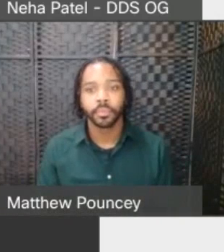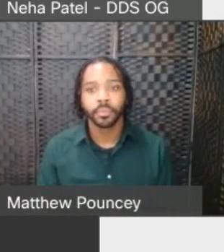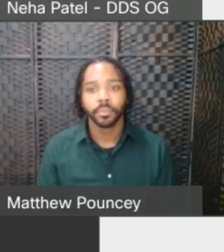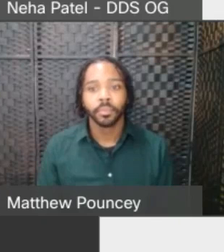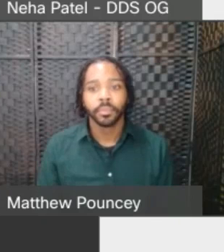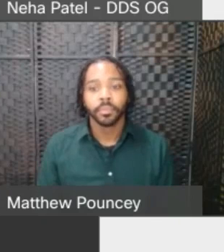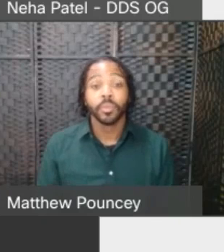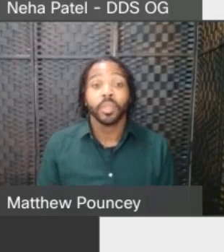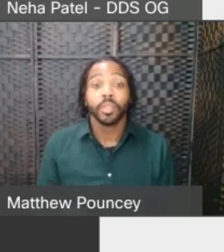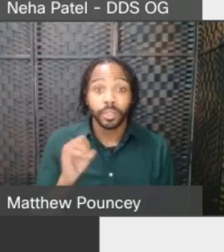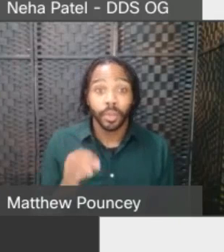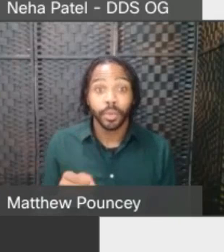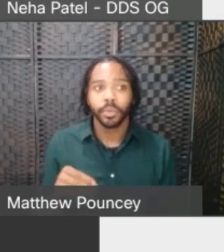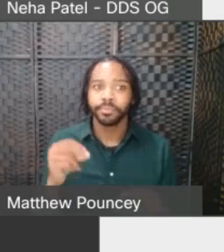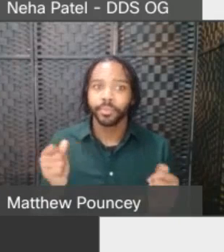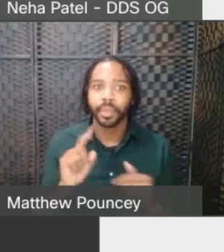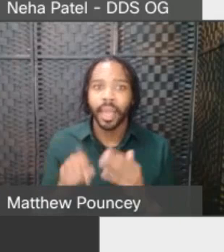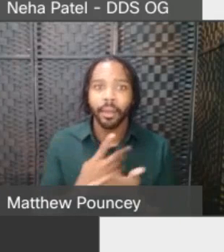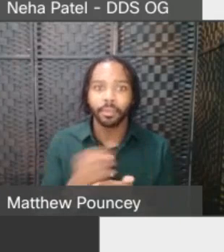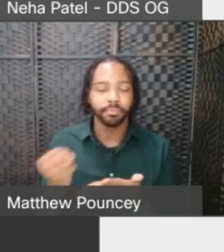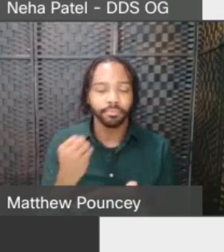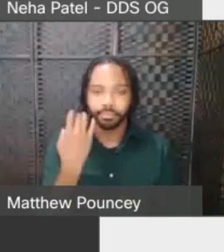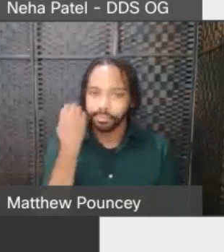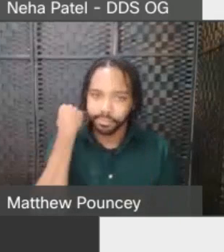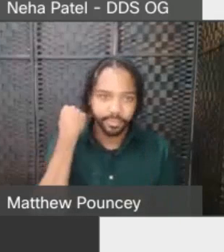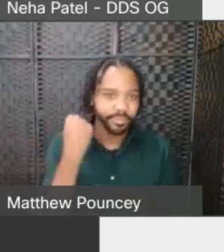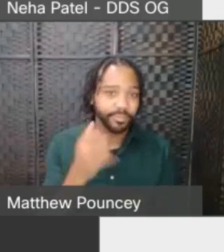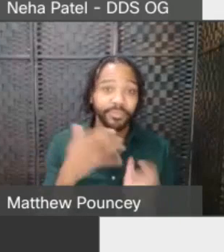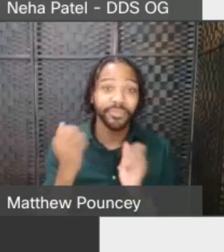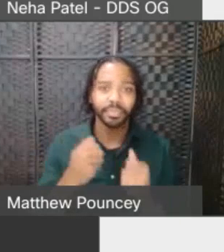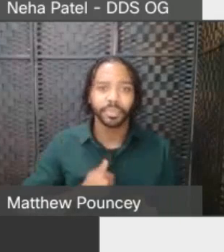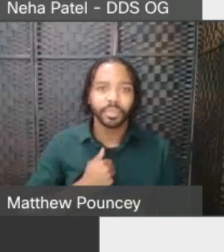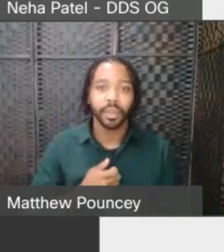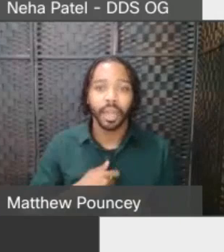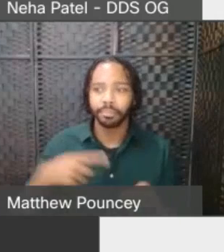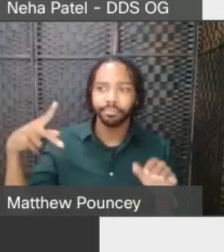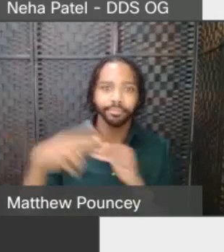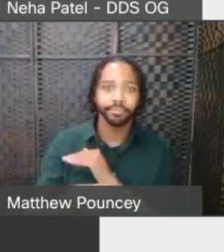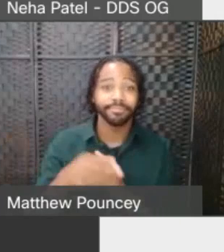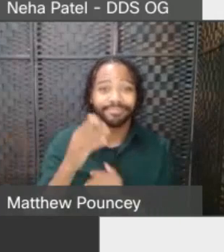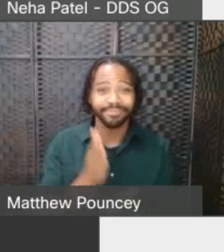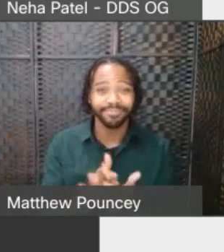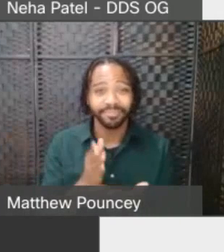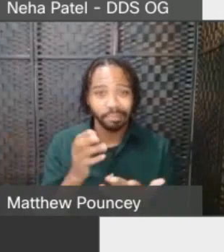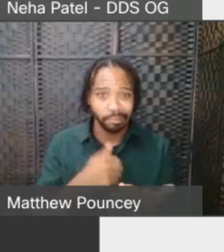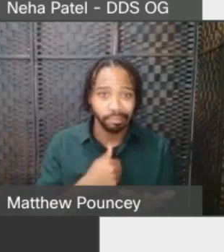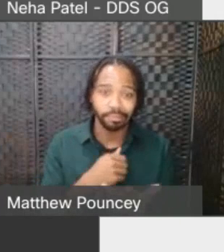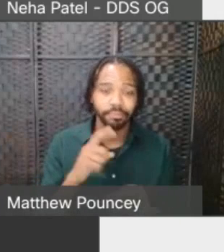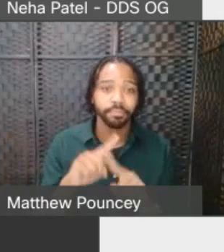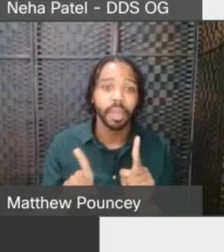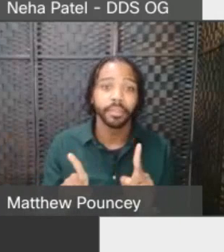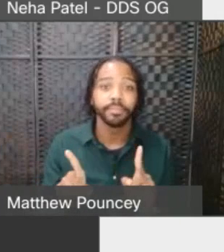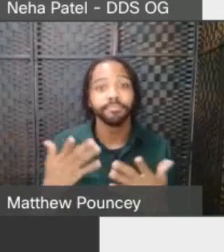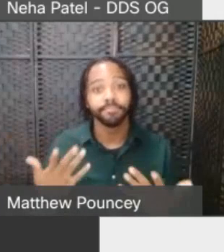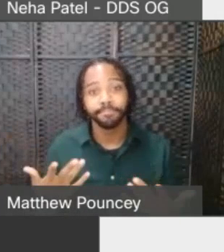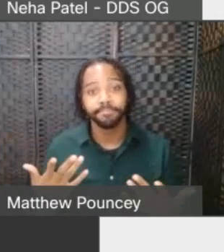So this was a rather quick hour today. I'm sorry, it feels like I'm cutting off abruptly, but